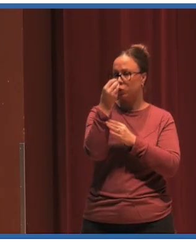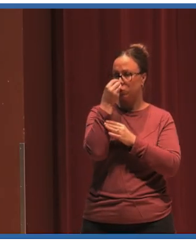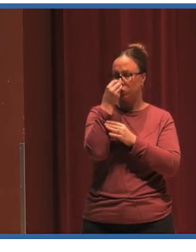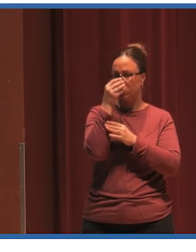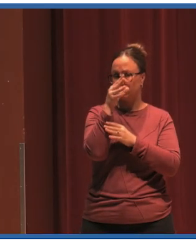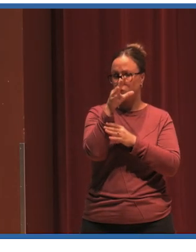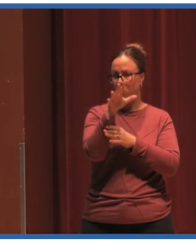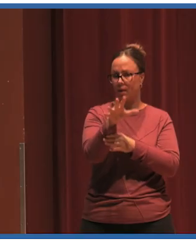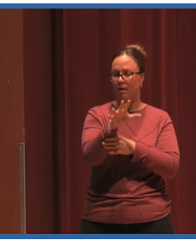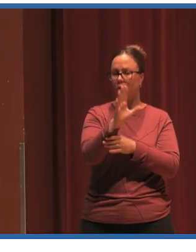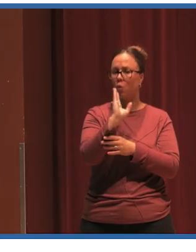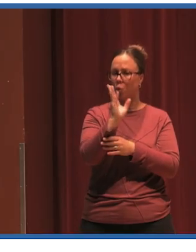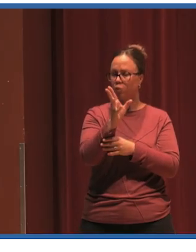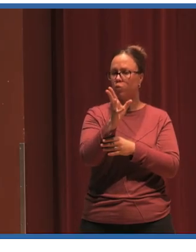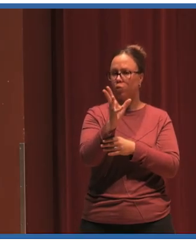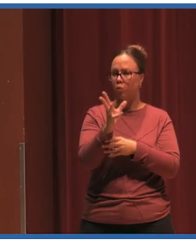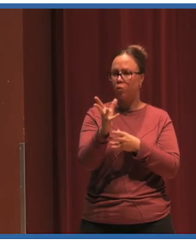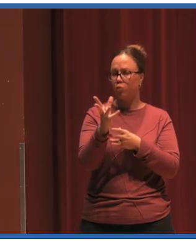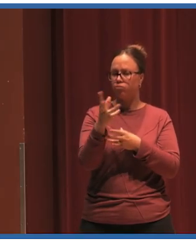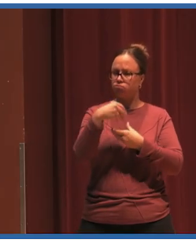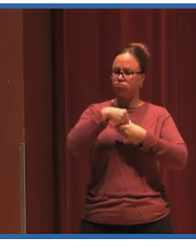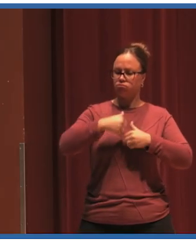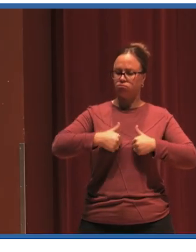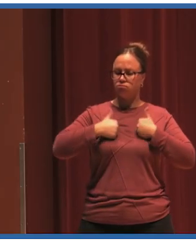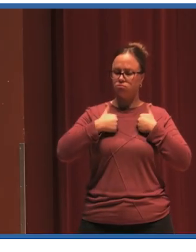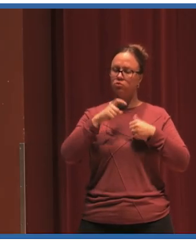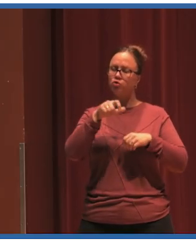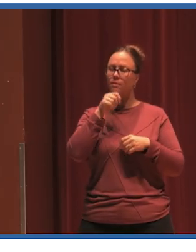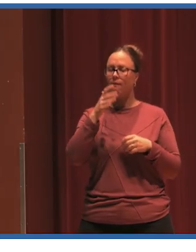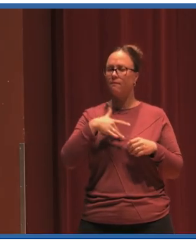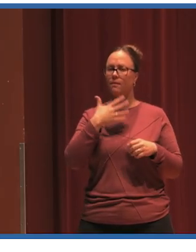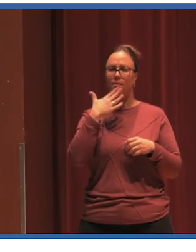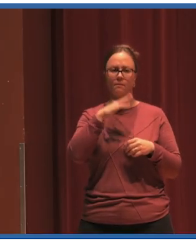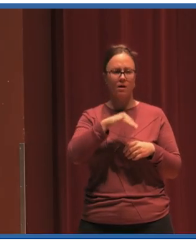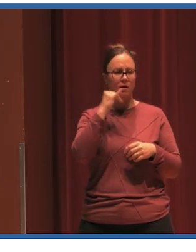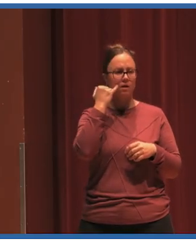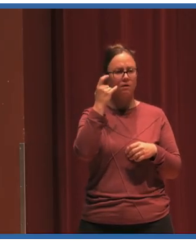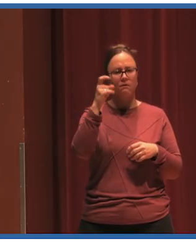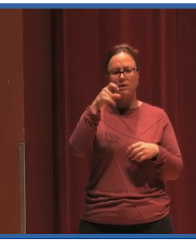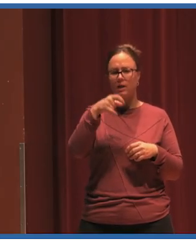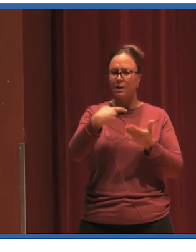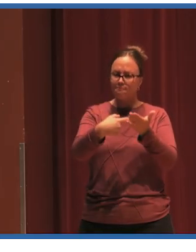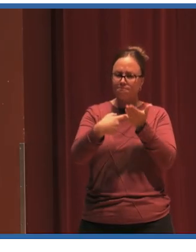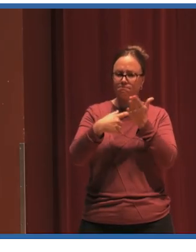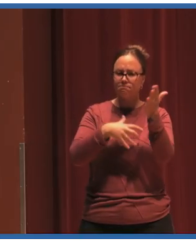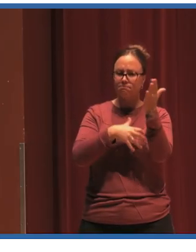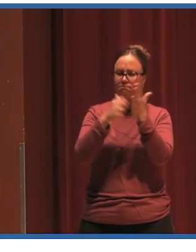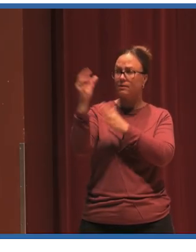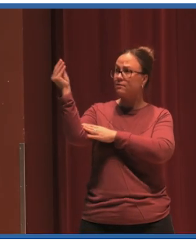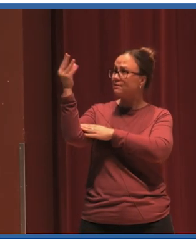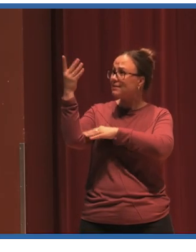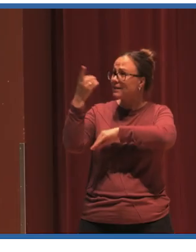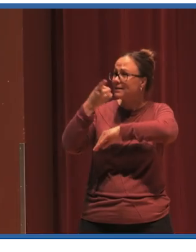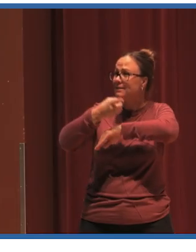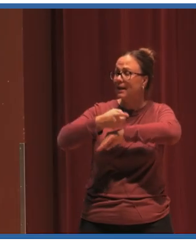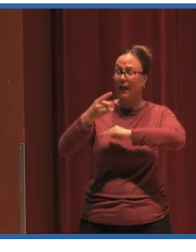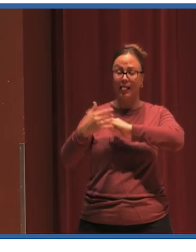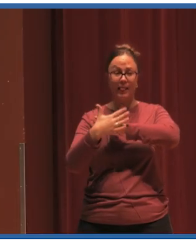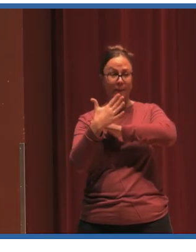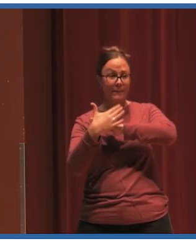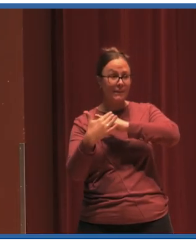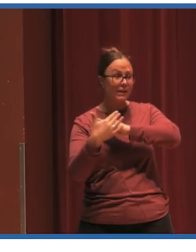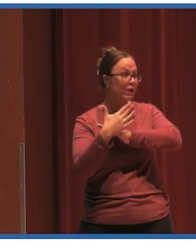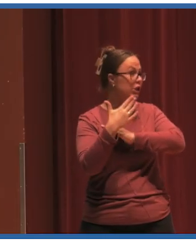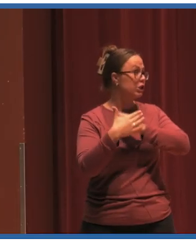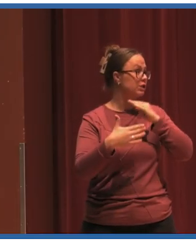lives, so we shouldn't feel bad if we need to talk about it on a sunny day at the beach with a pop-up cancer